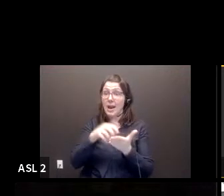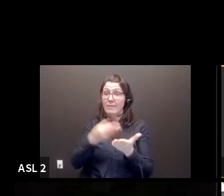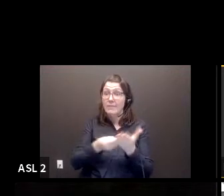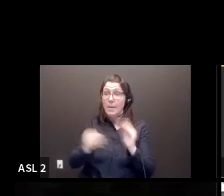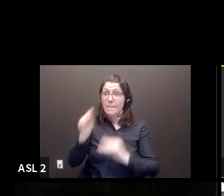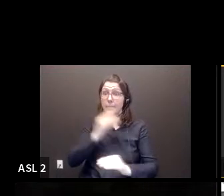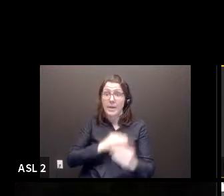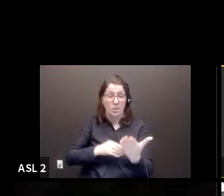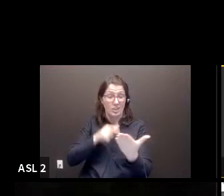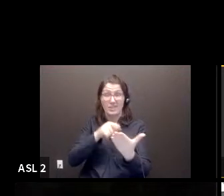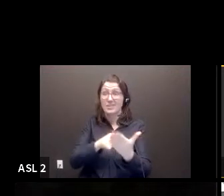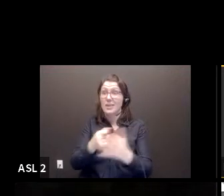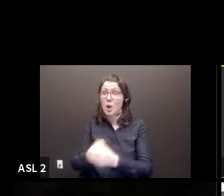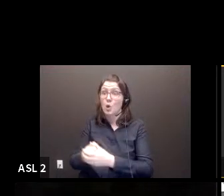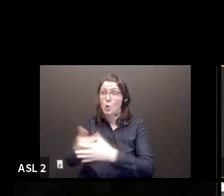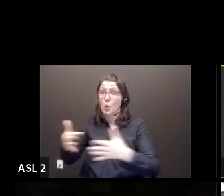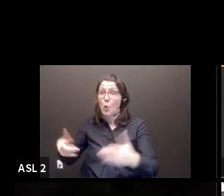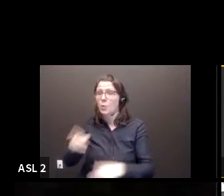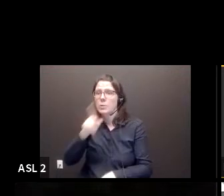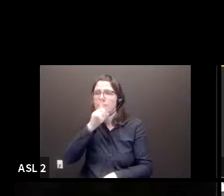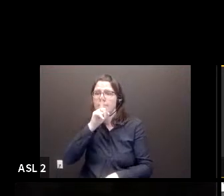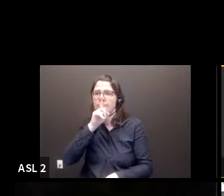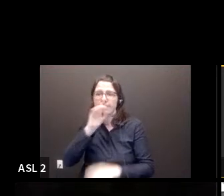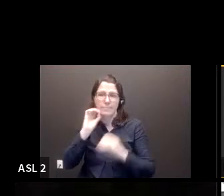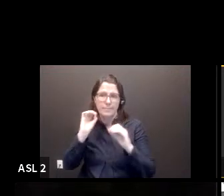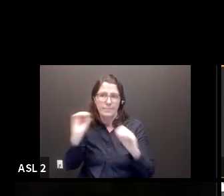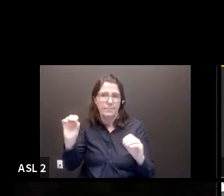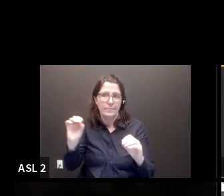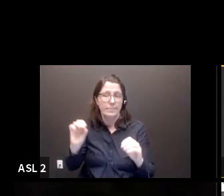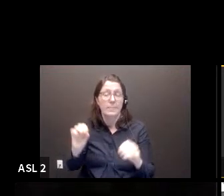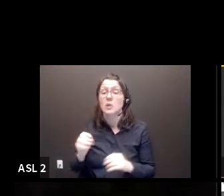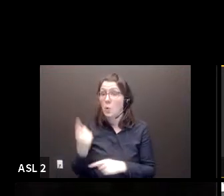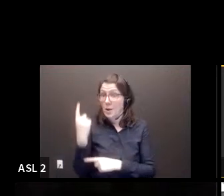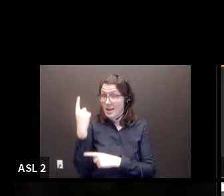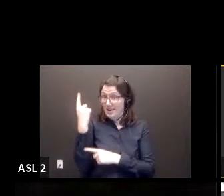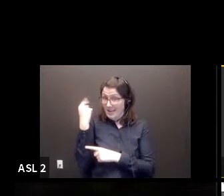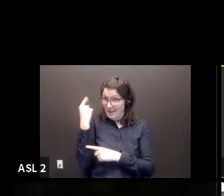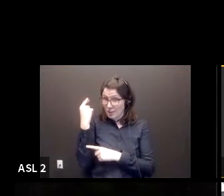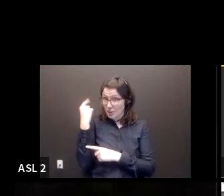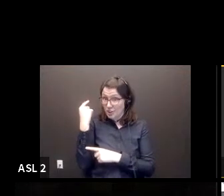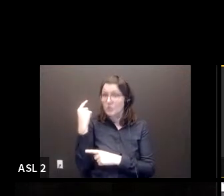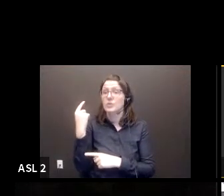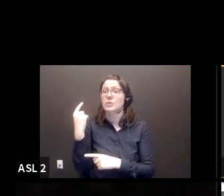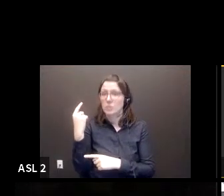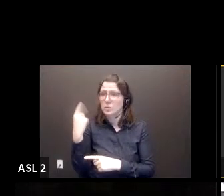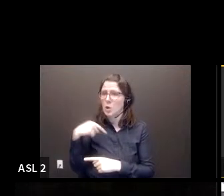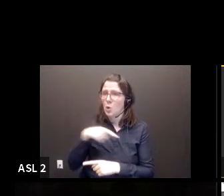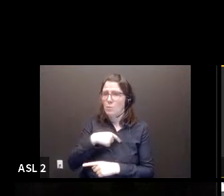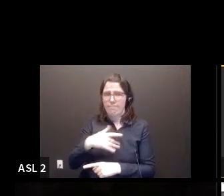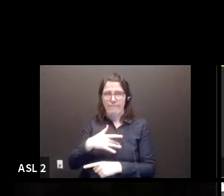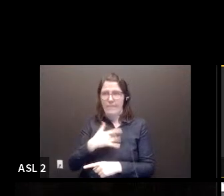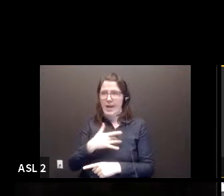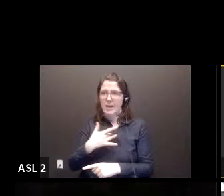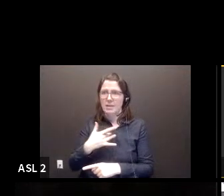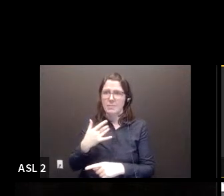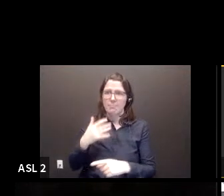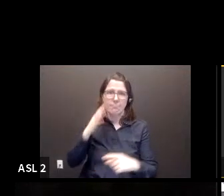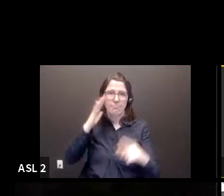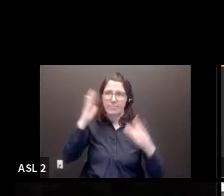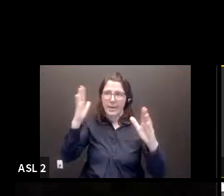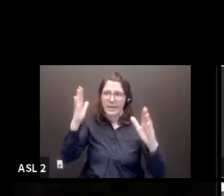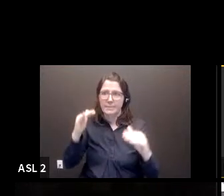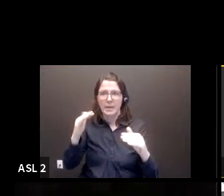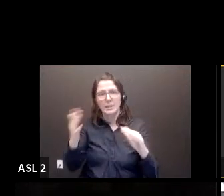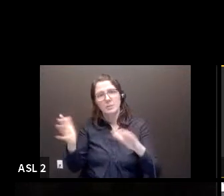in order to we had anticipated last year and in our forecast to look at a 30 member